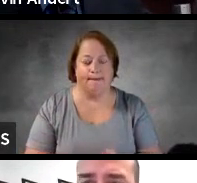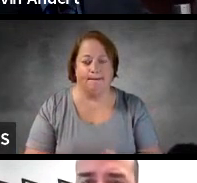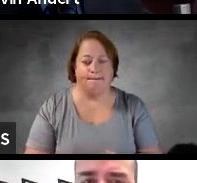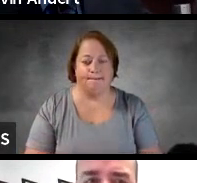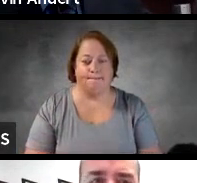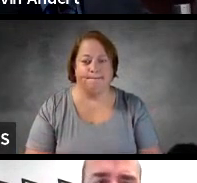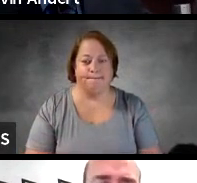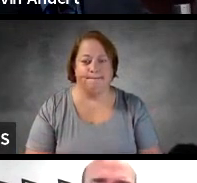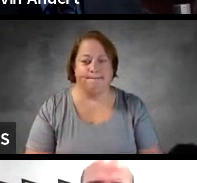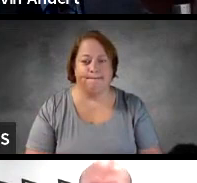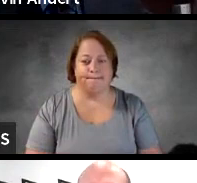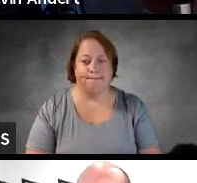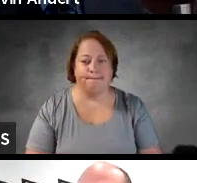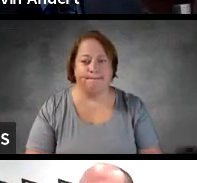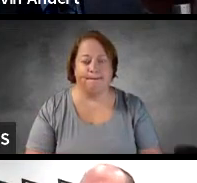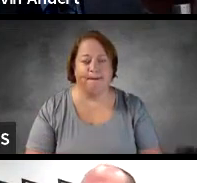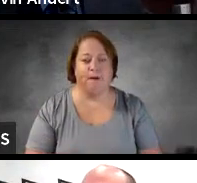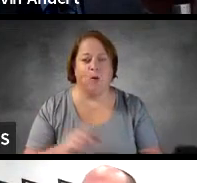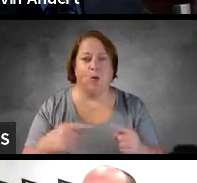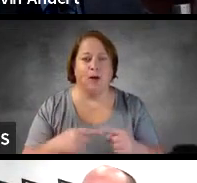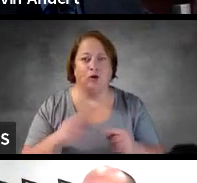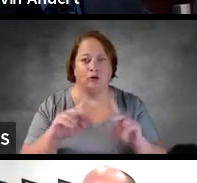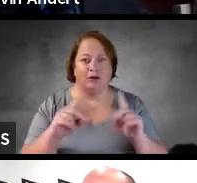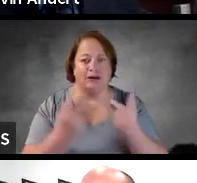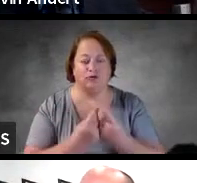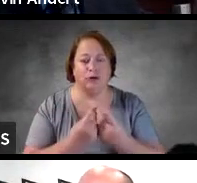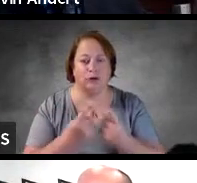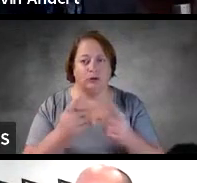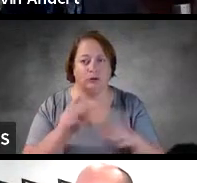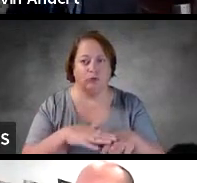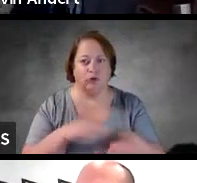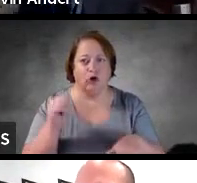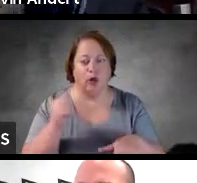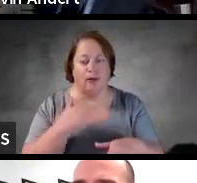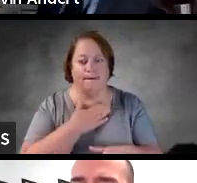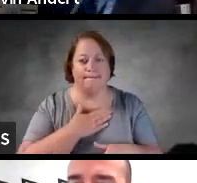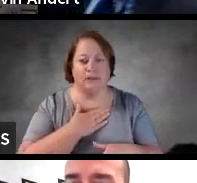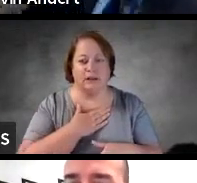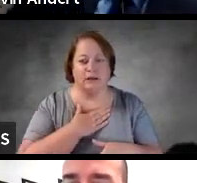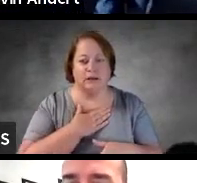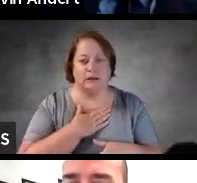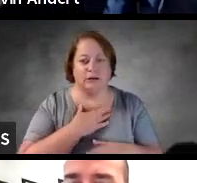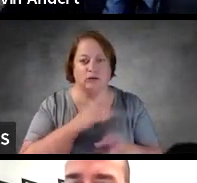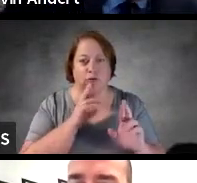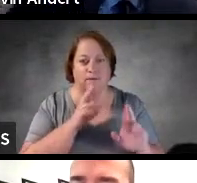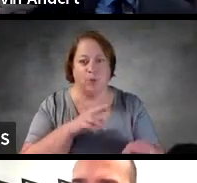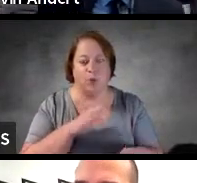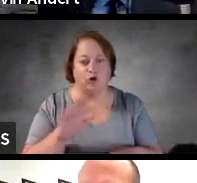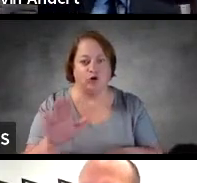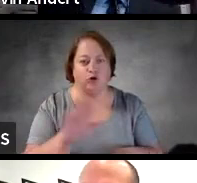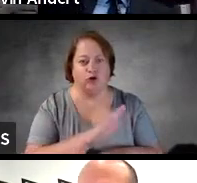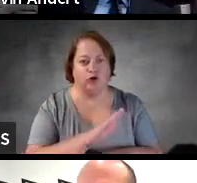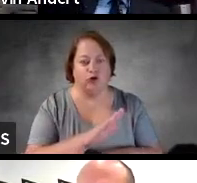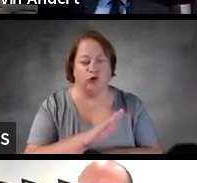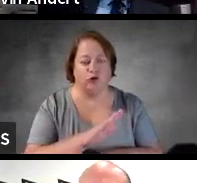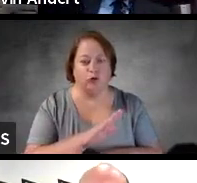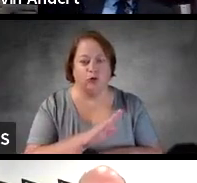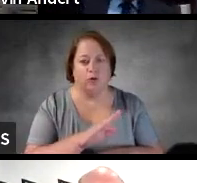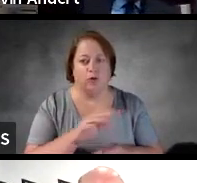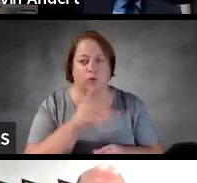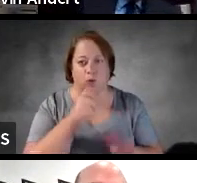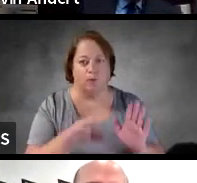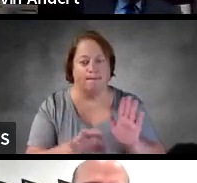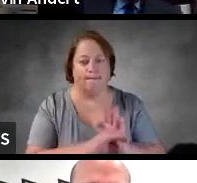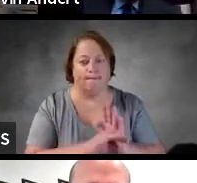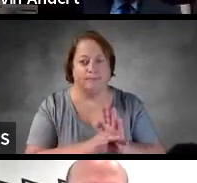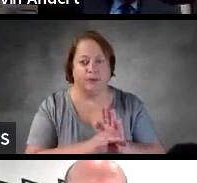fashion. When your district is called, please report your nomination for